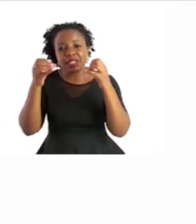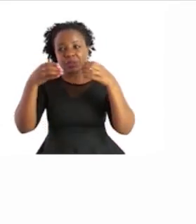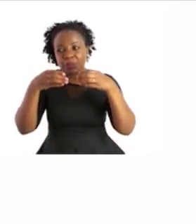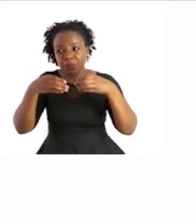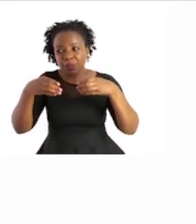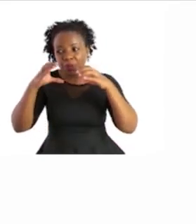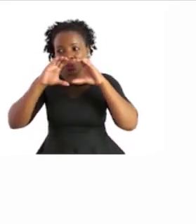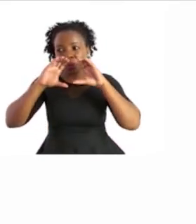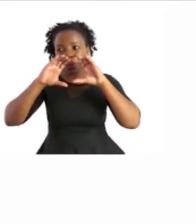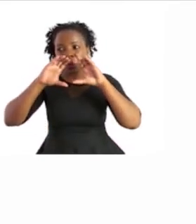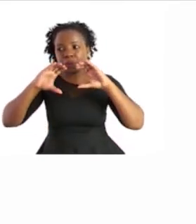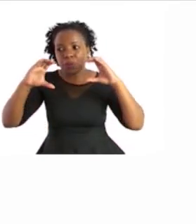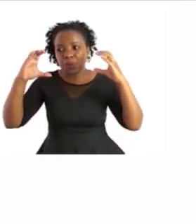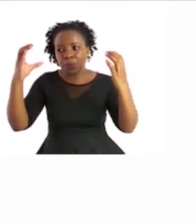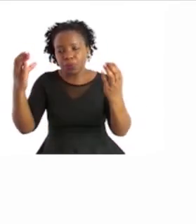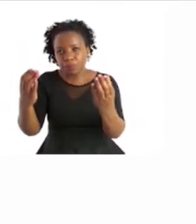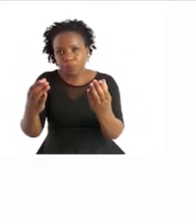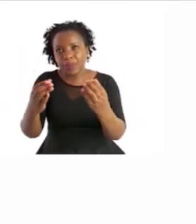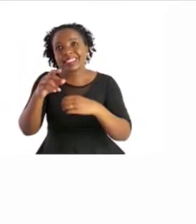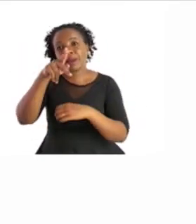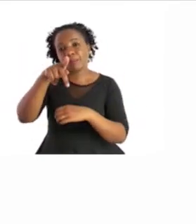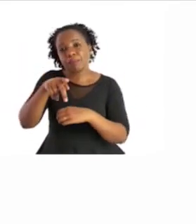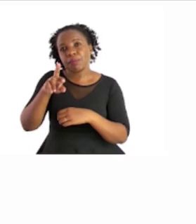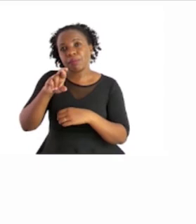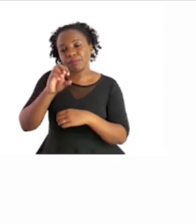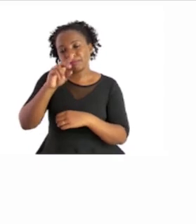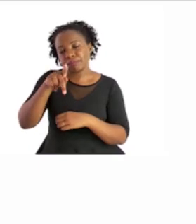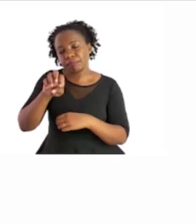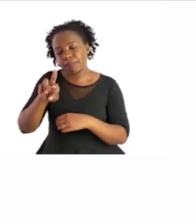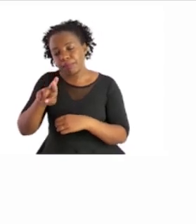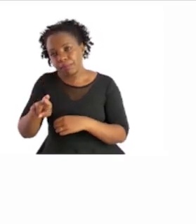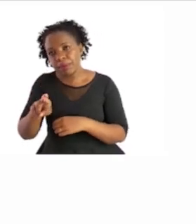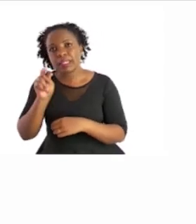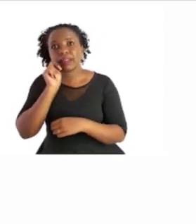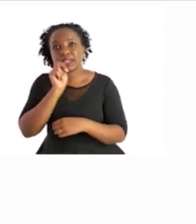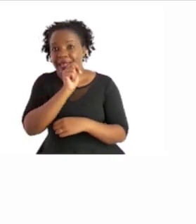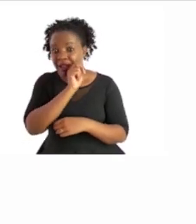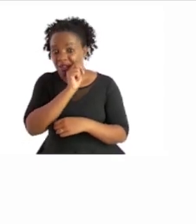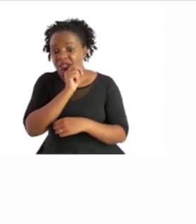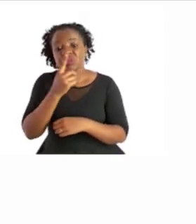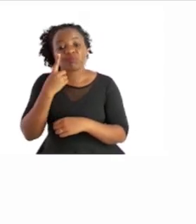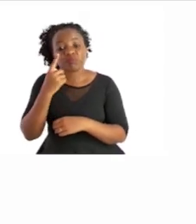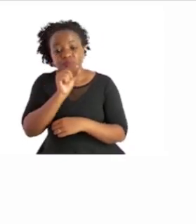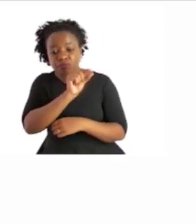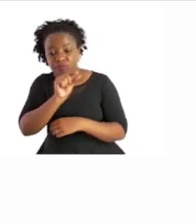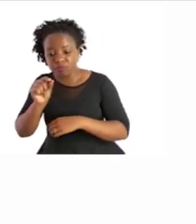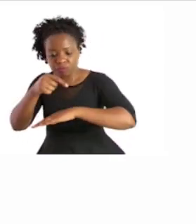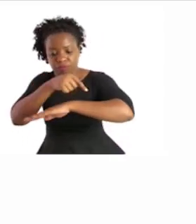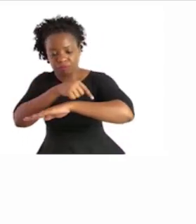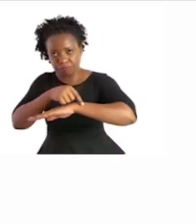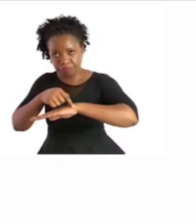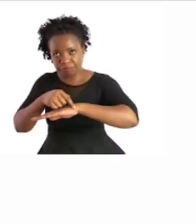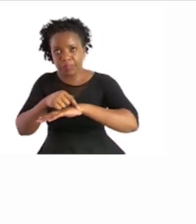proper noun, which is underlined as well. So, on